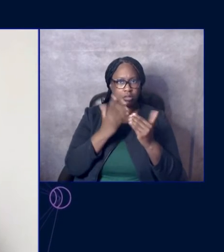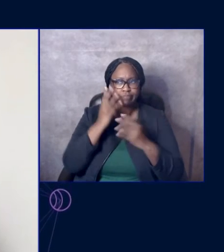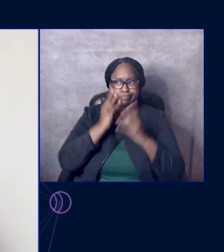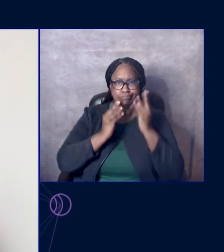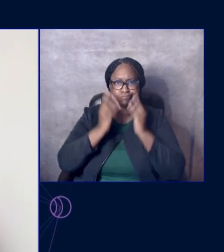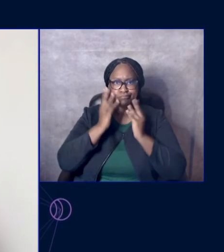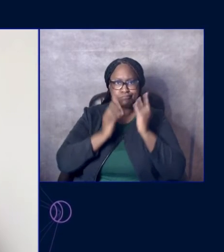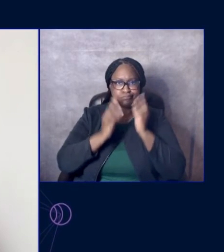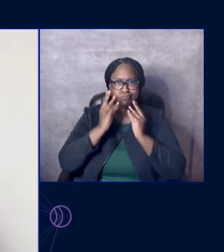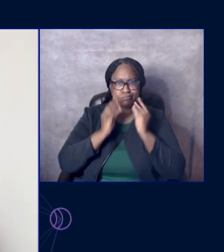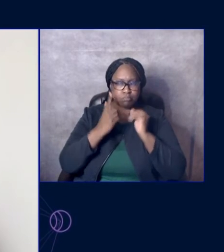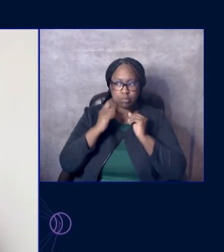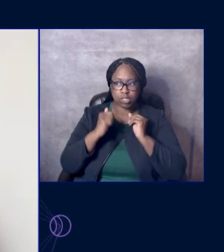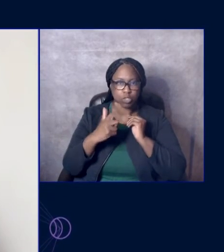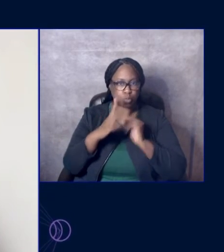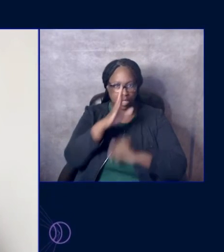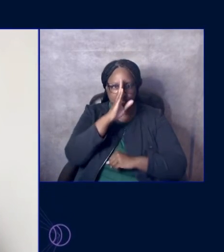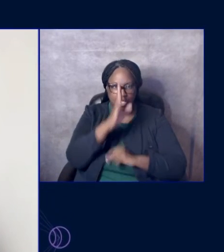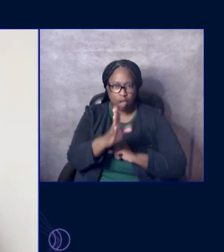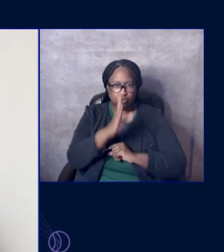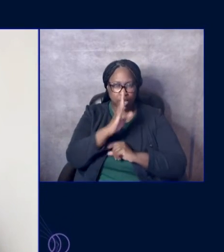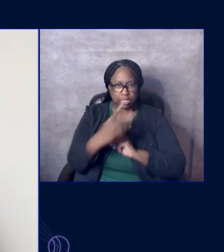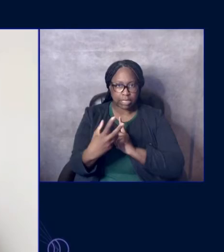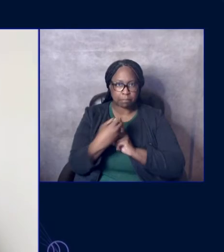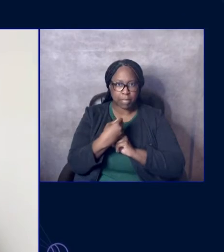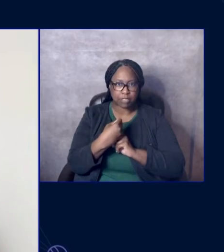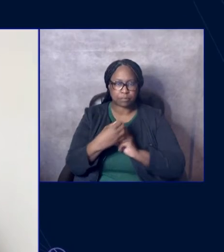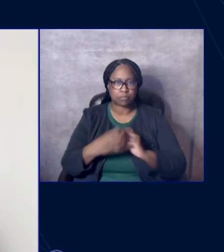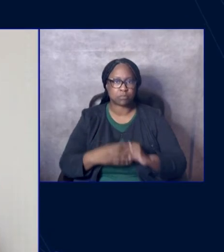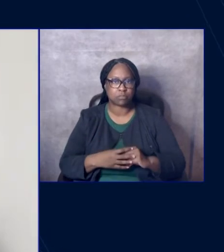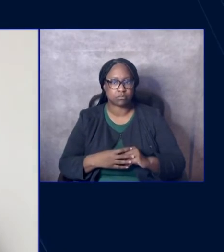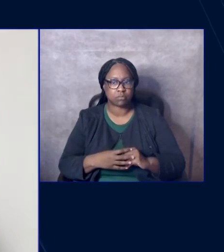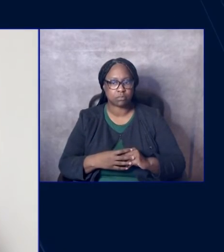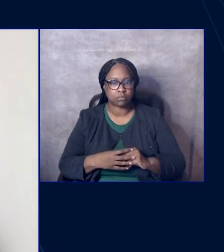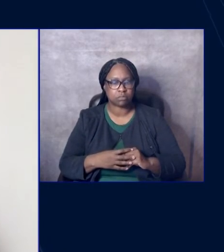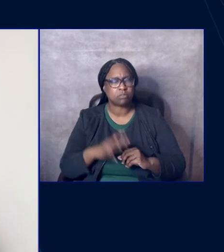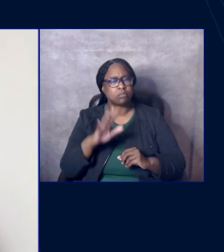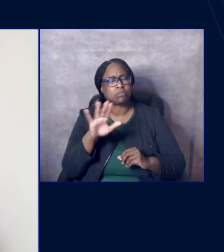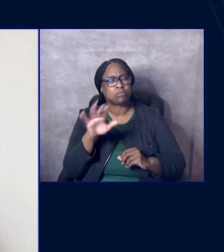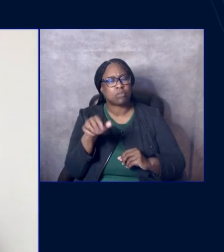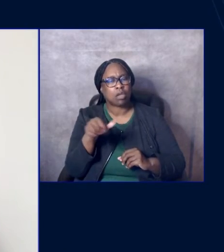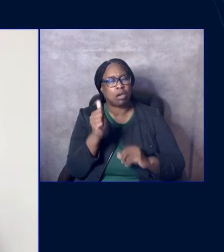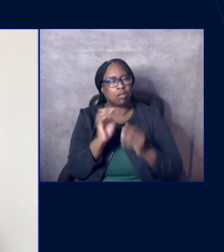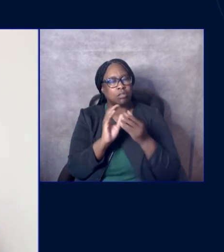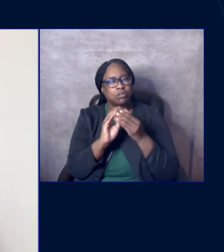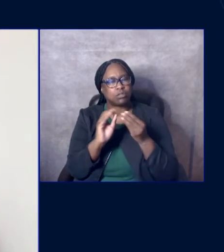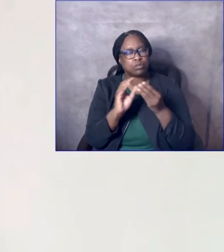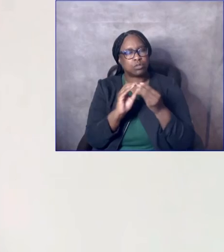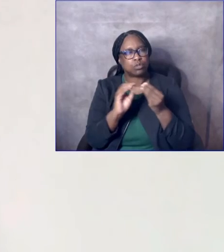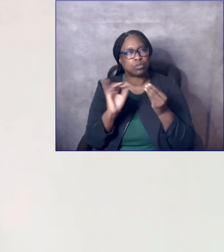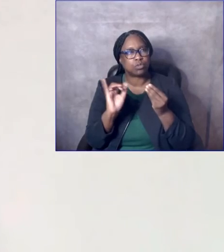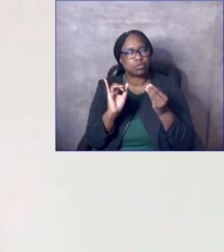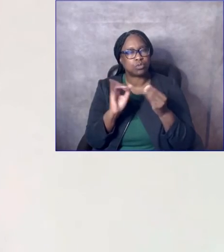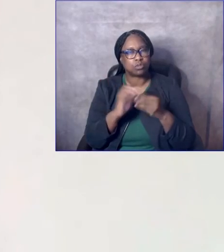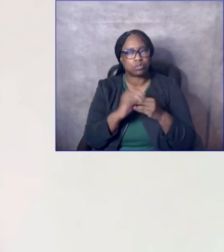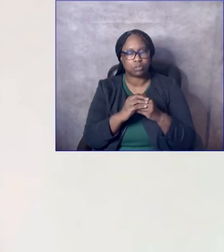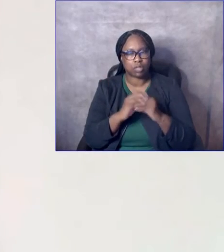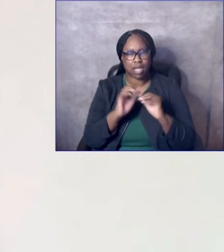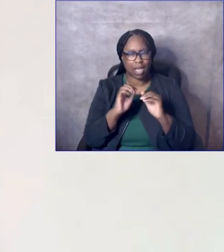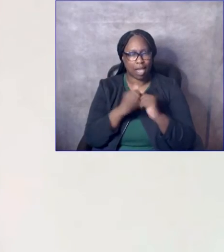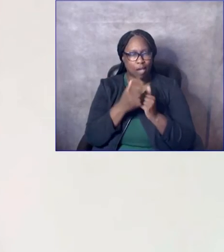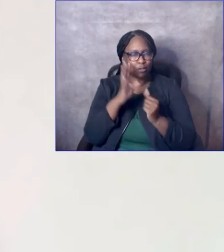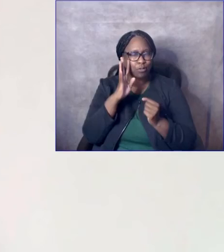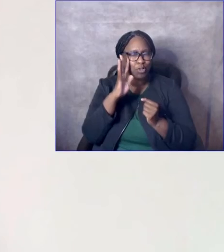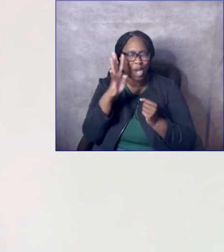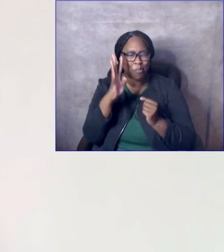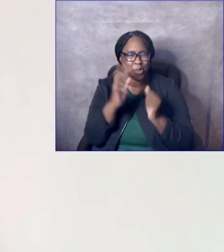impacted people. There was a fun story too, I think, when you figure out, like, how did you come up with this campaign? Because we have to